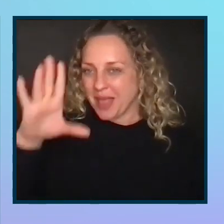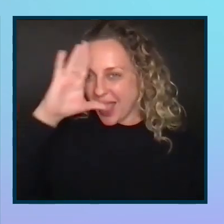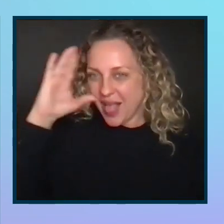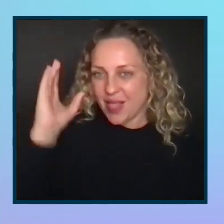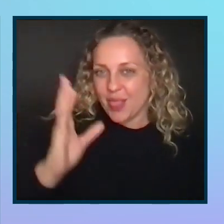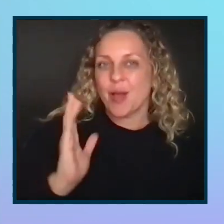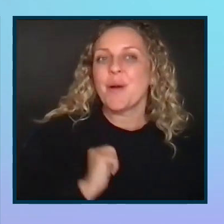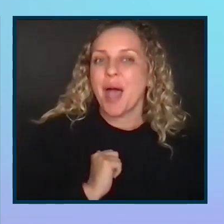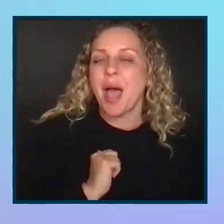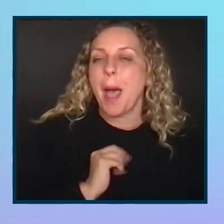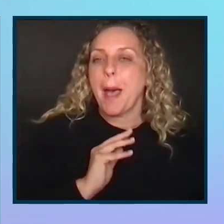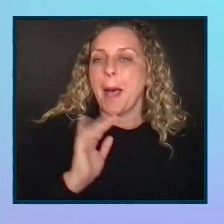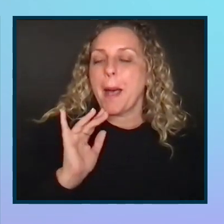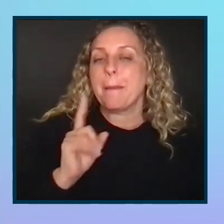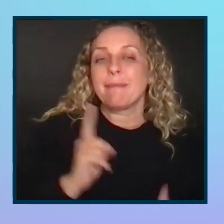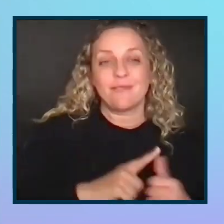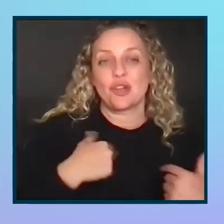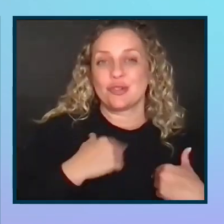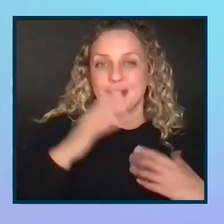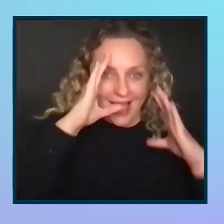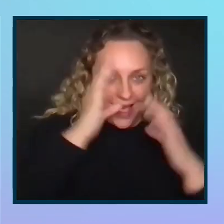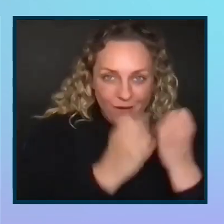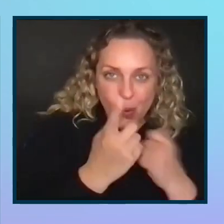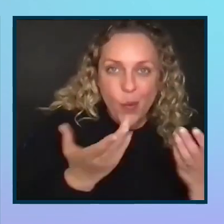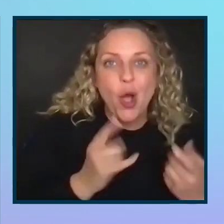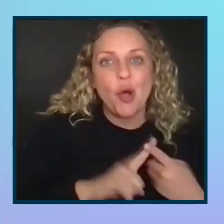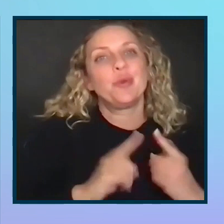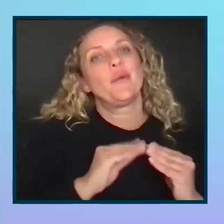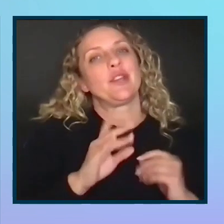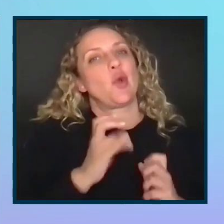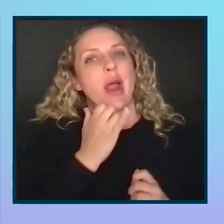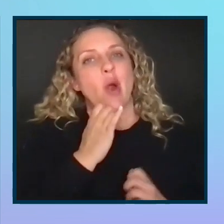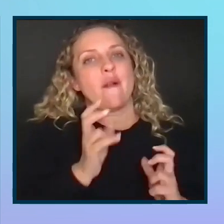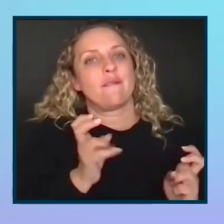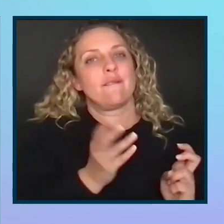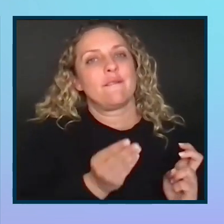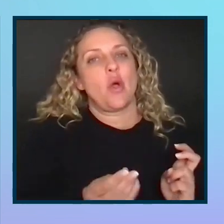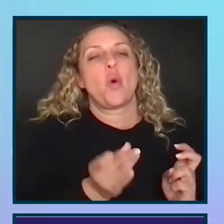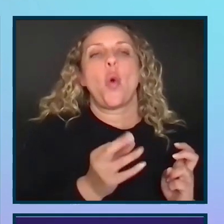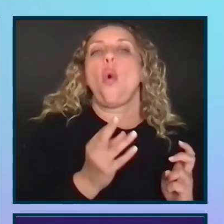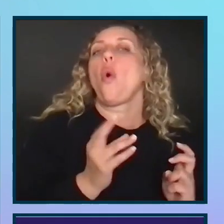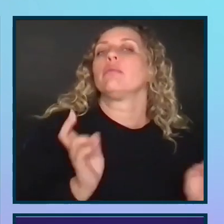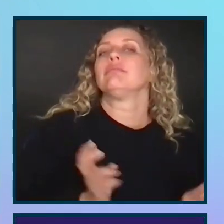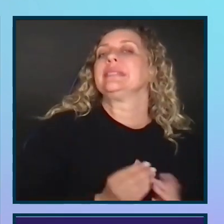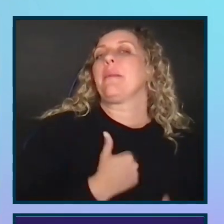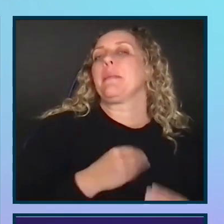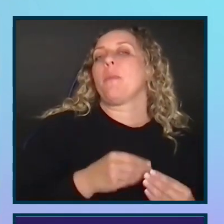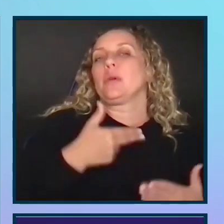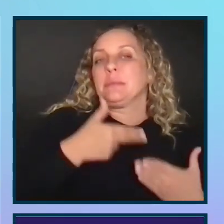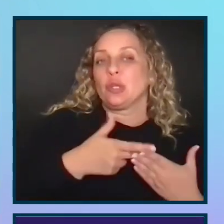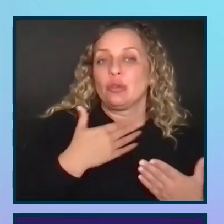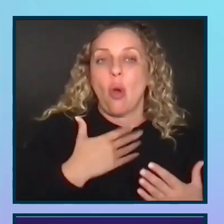Hello. First off, hi everybody. Welcome to Fix Your Airflows or Send Me More Spoons. Hope you guys are having a great